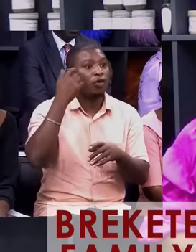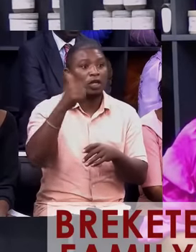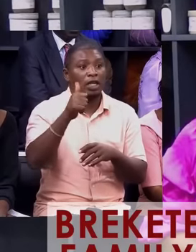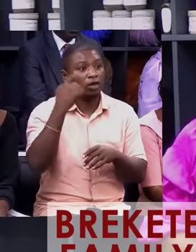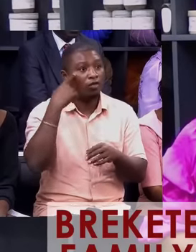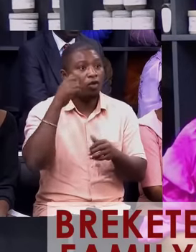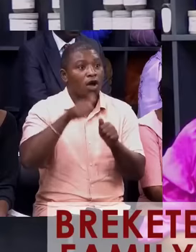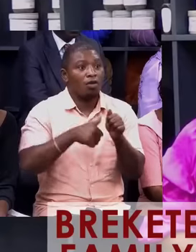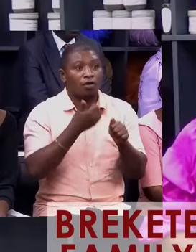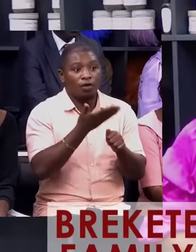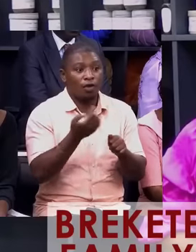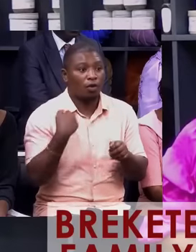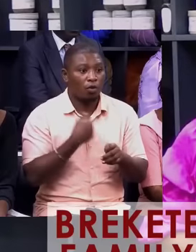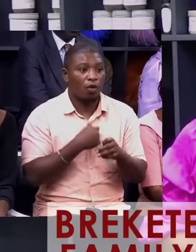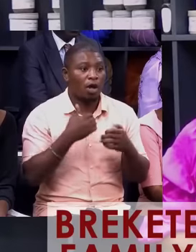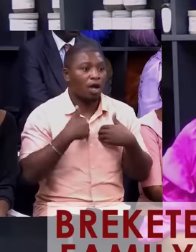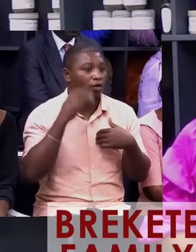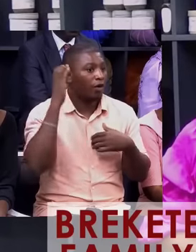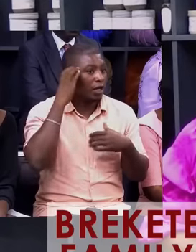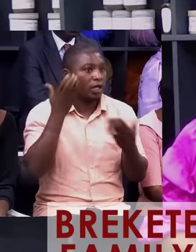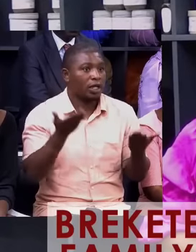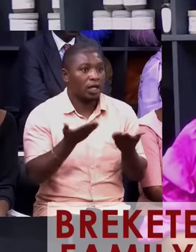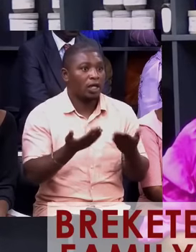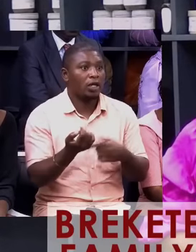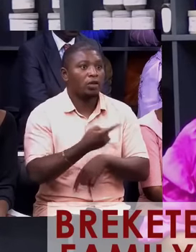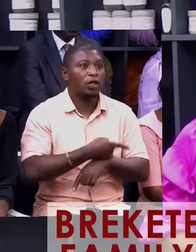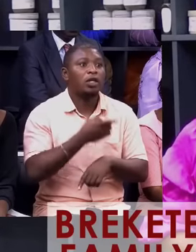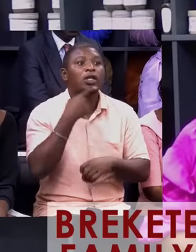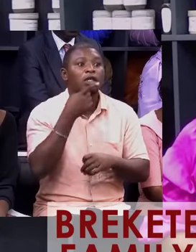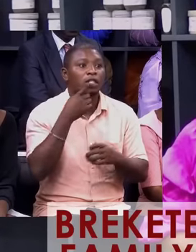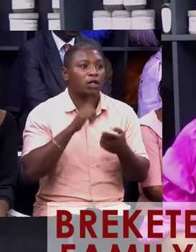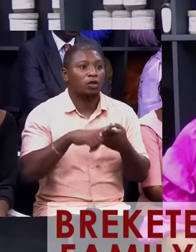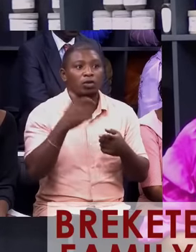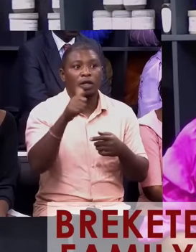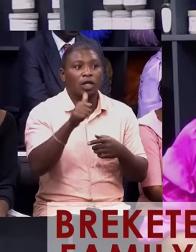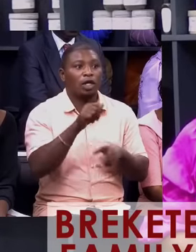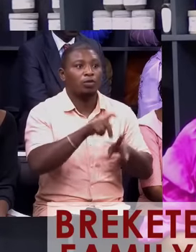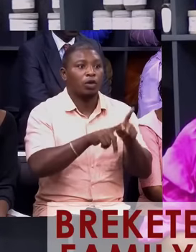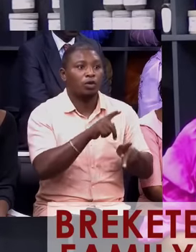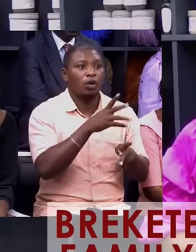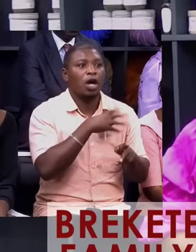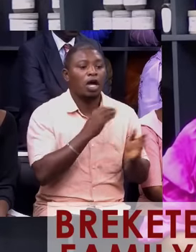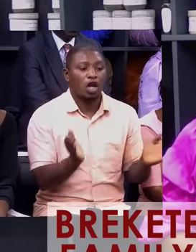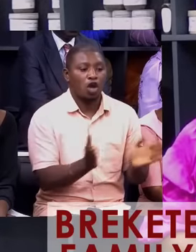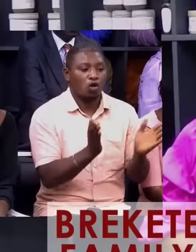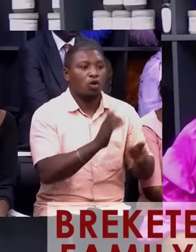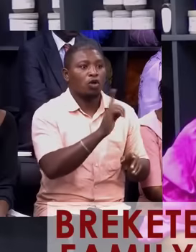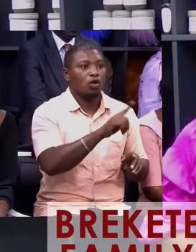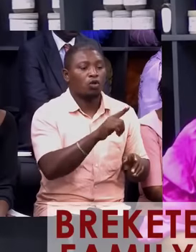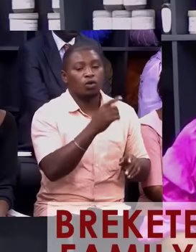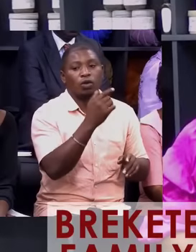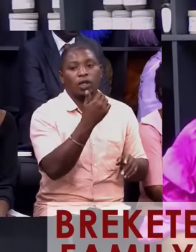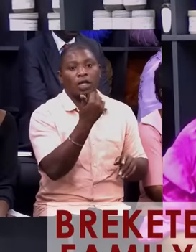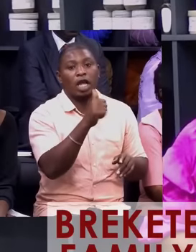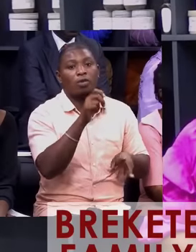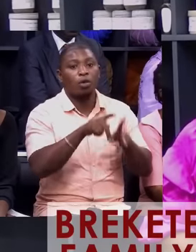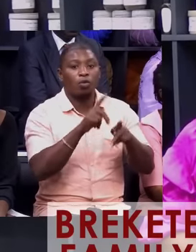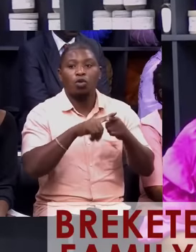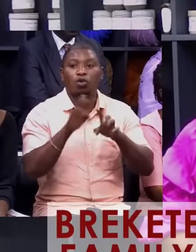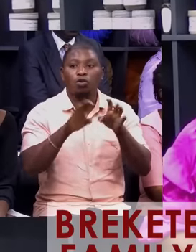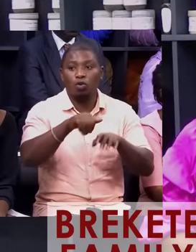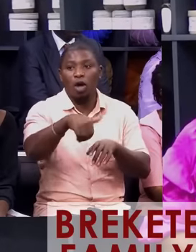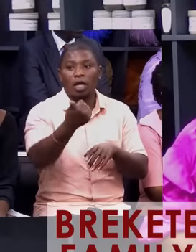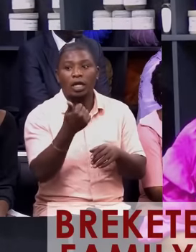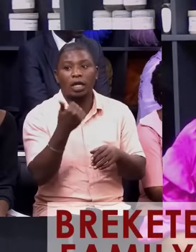everything we have heard here today say to 10 people and implore those 10 people to do another 10 and